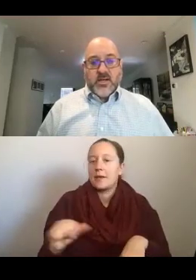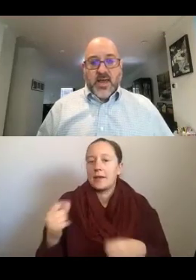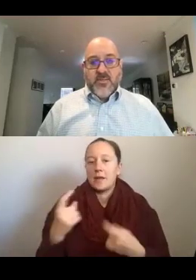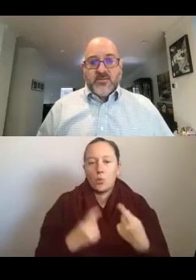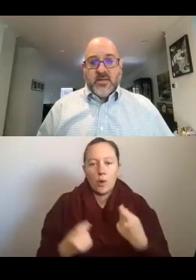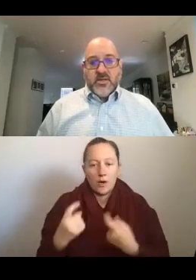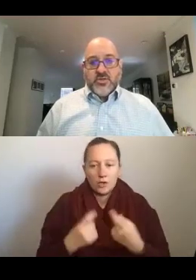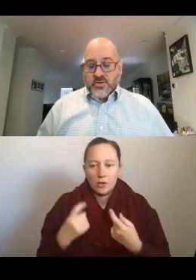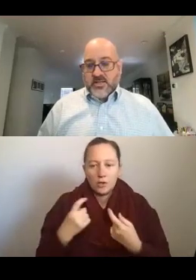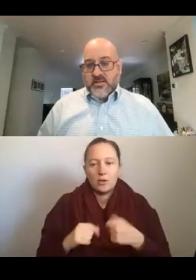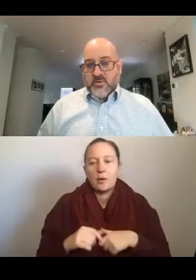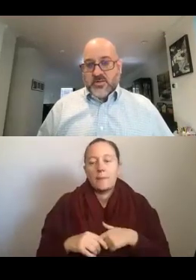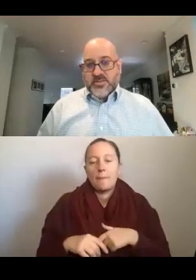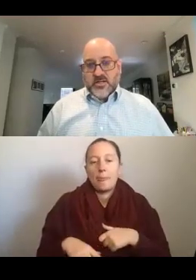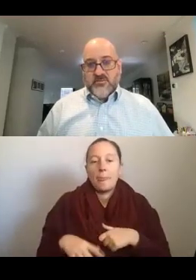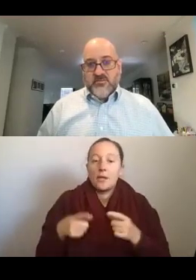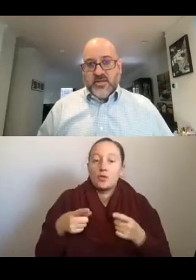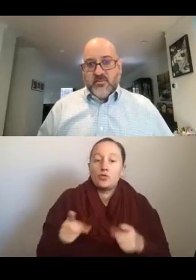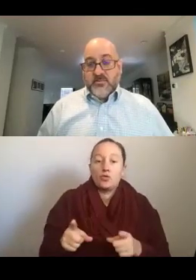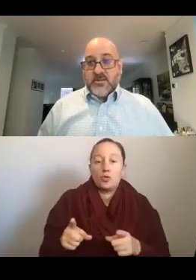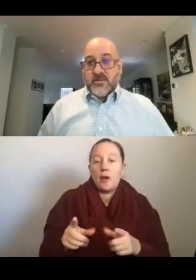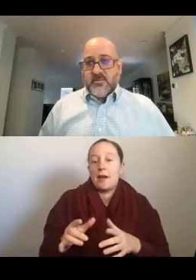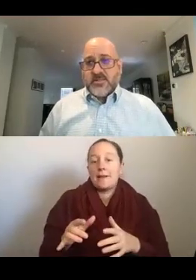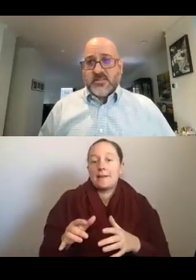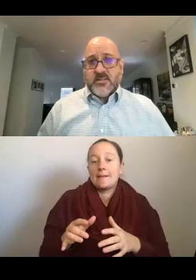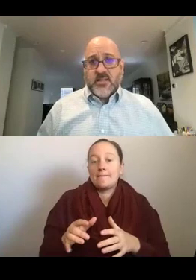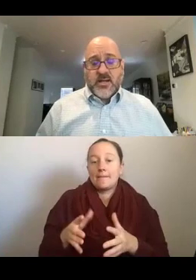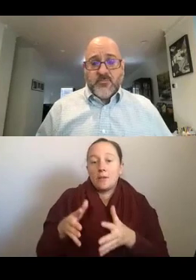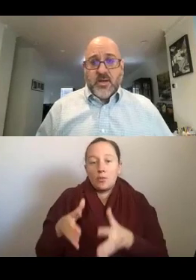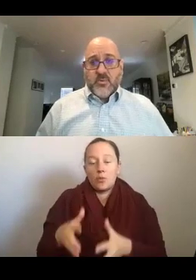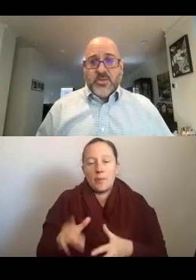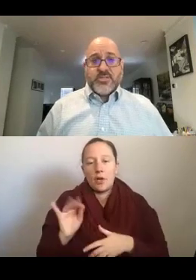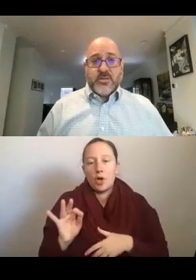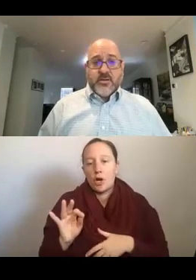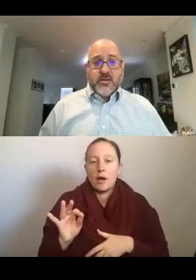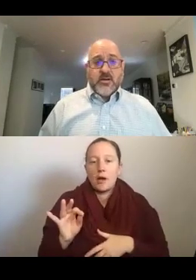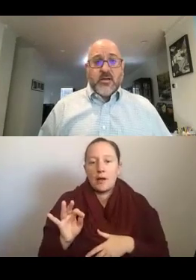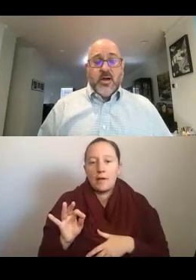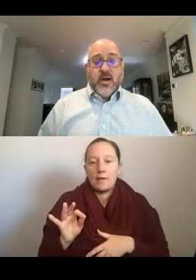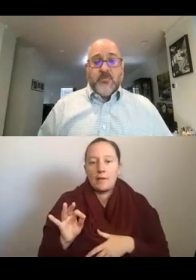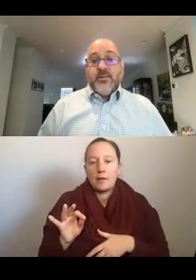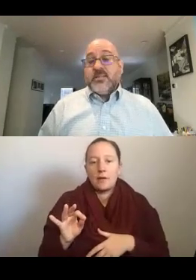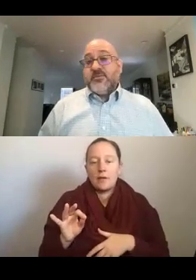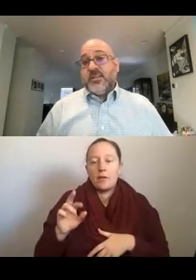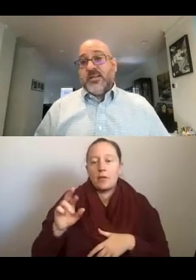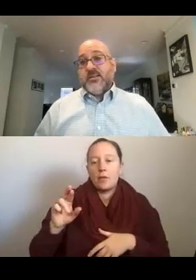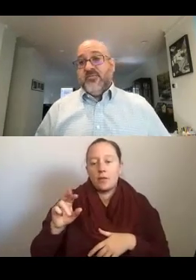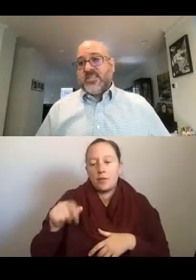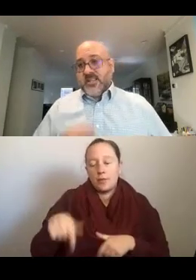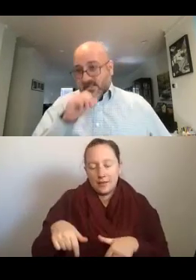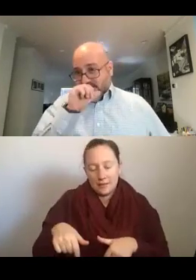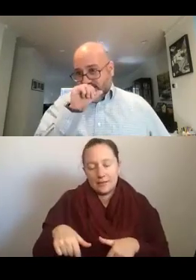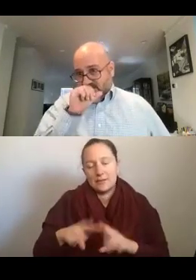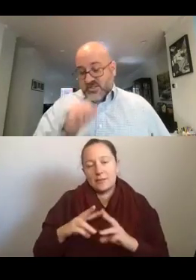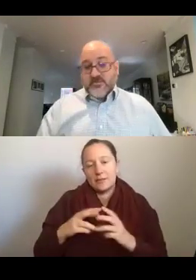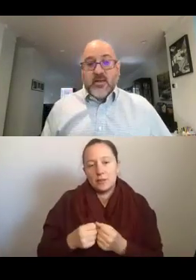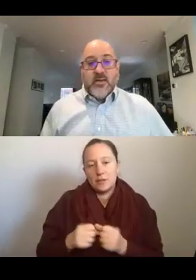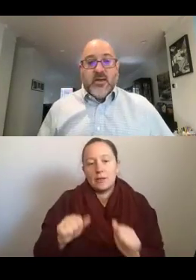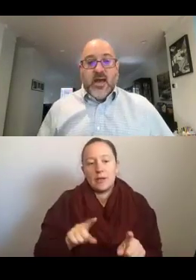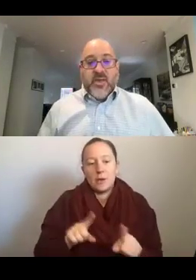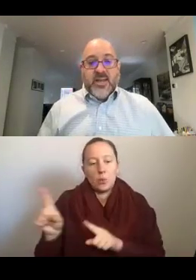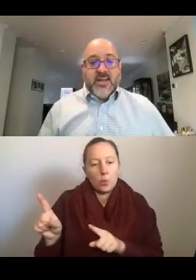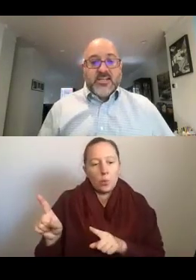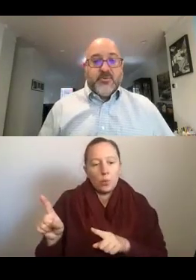questions. And then during the course of the remainder of the regional seminar, please visit us, excuse